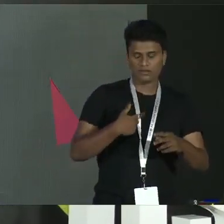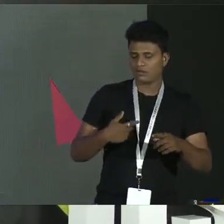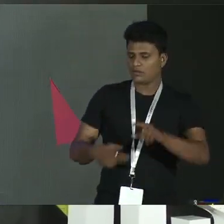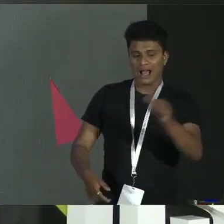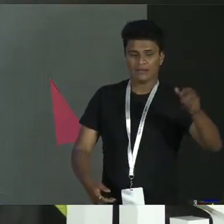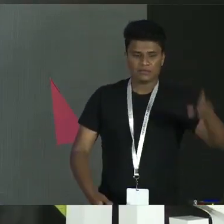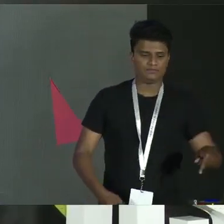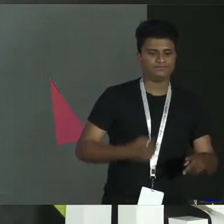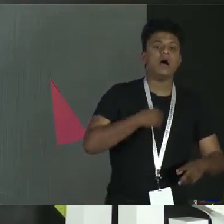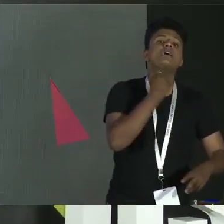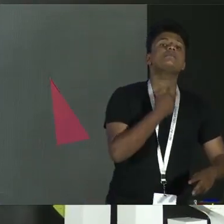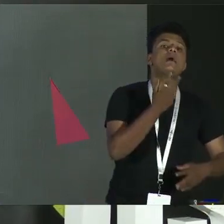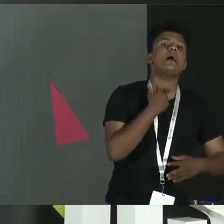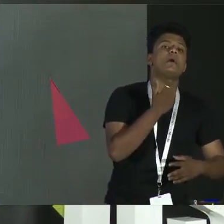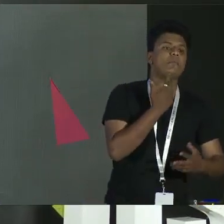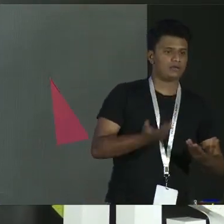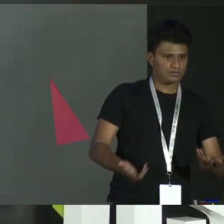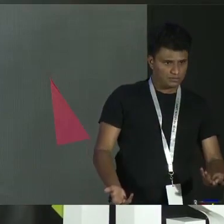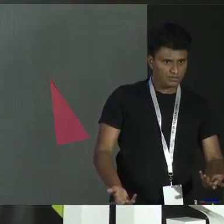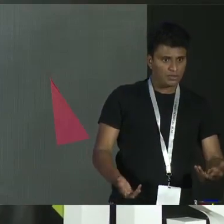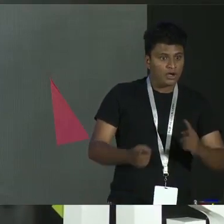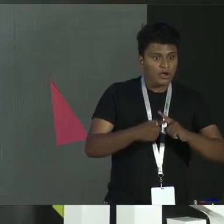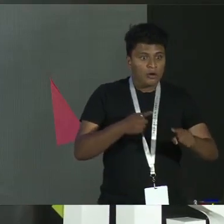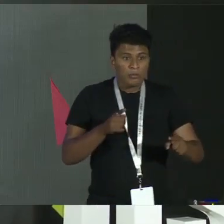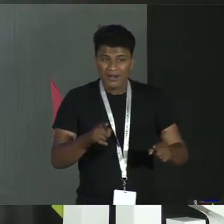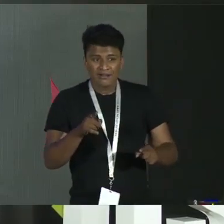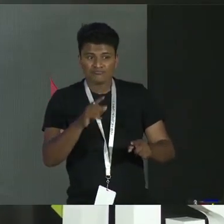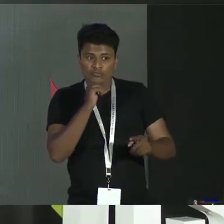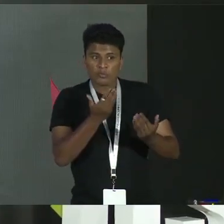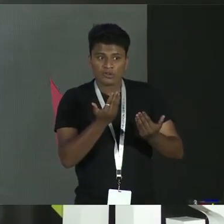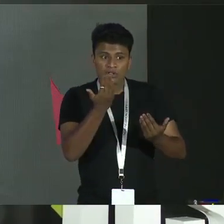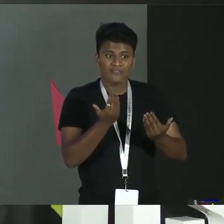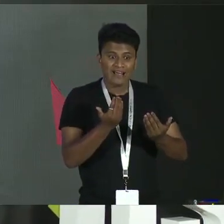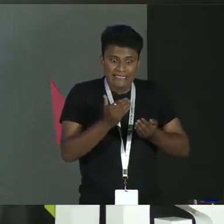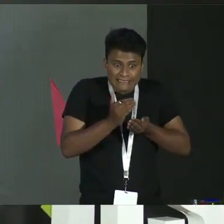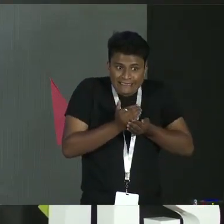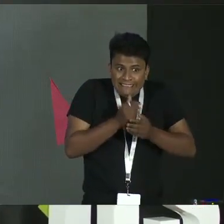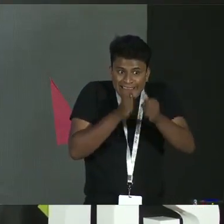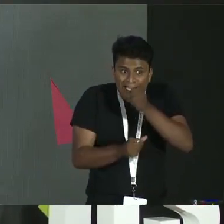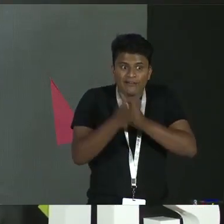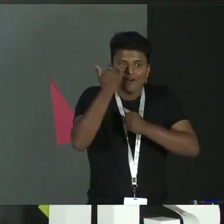that here. They had to keep their letters secret. They were love letters.